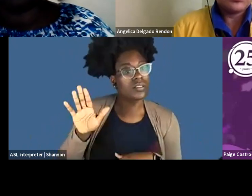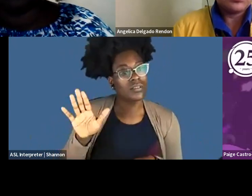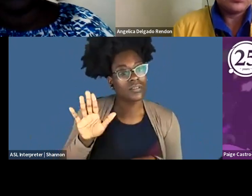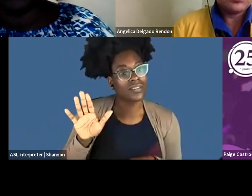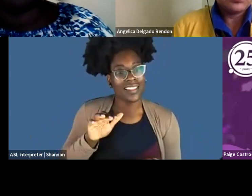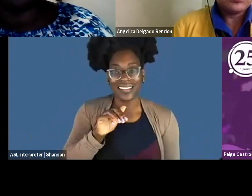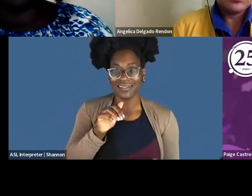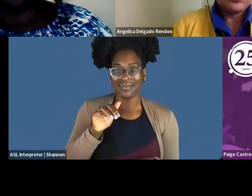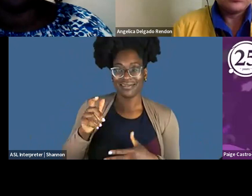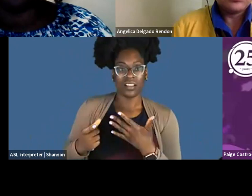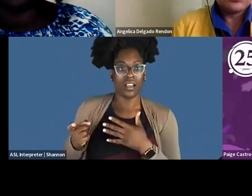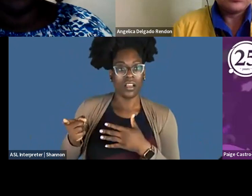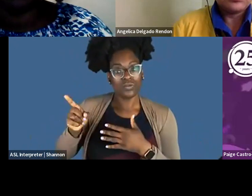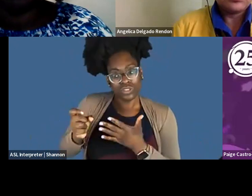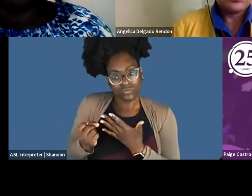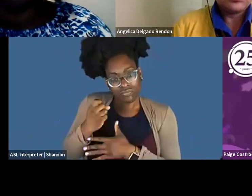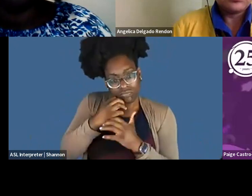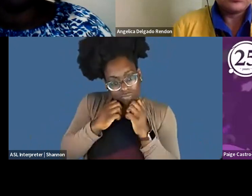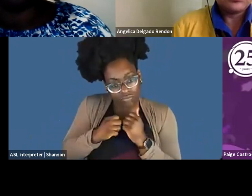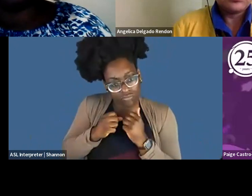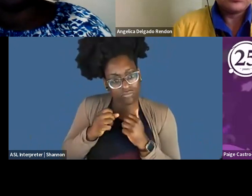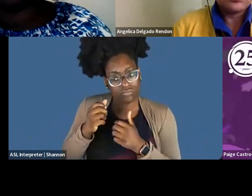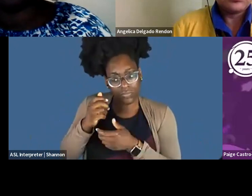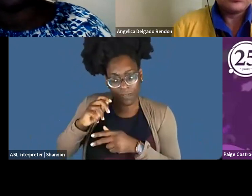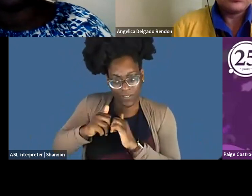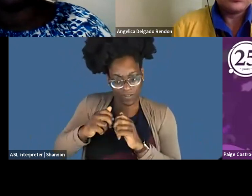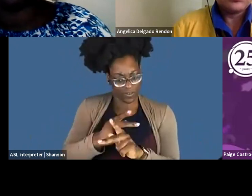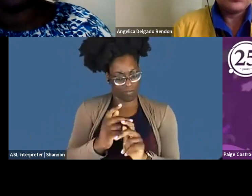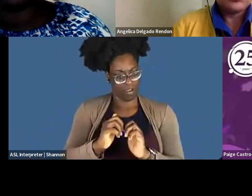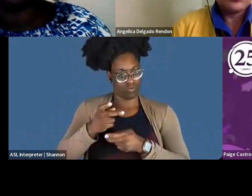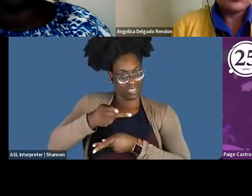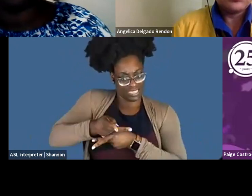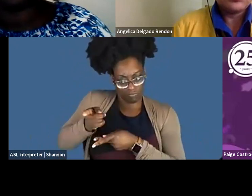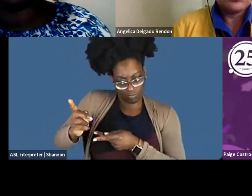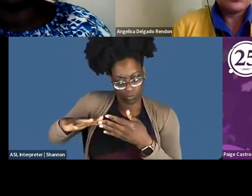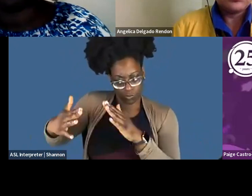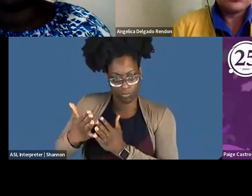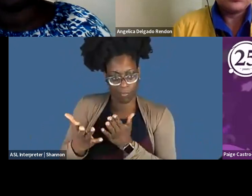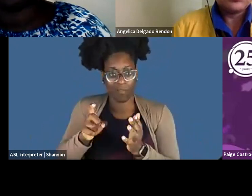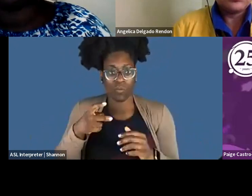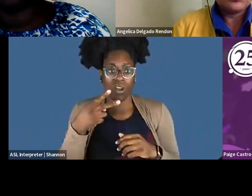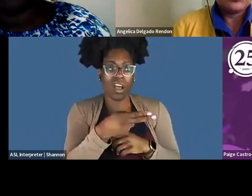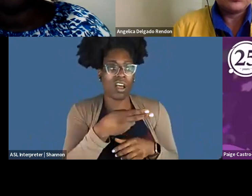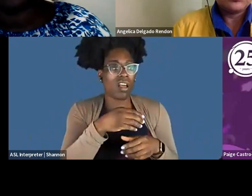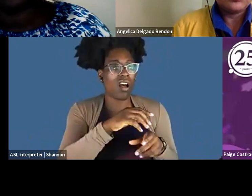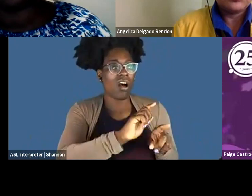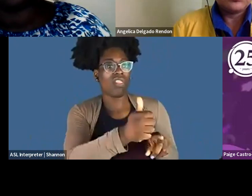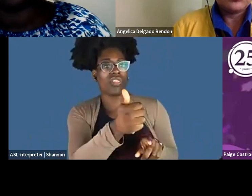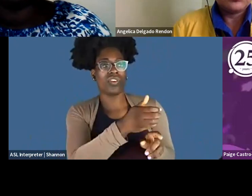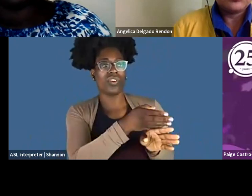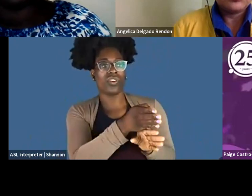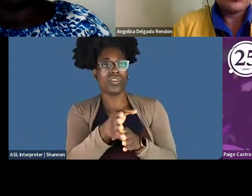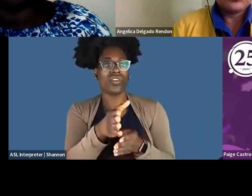just, hang on Paige's words that, the community organization is an organization where we also have